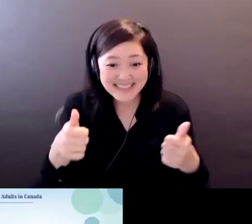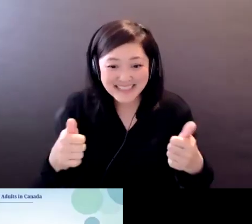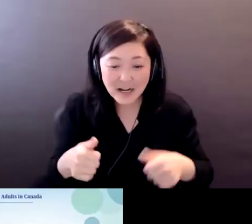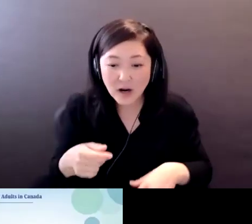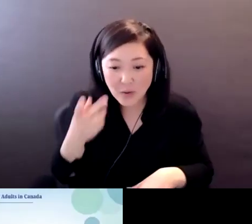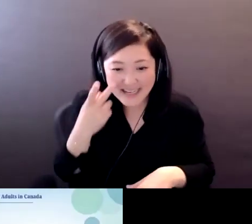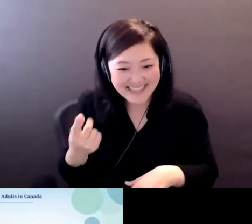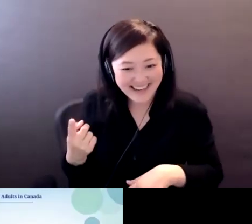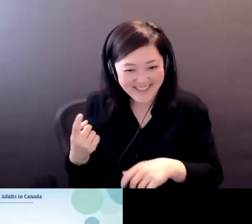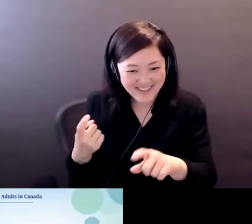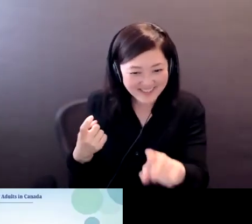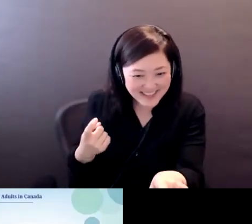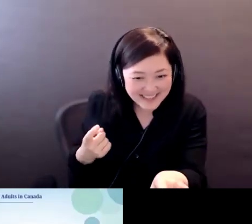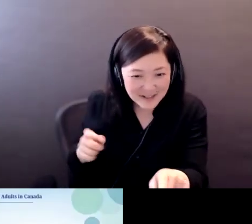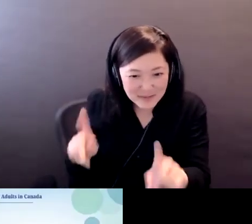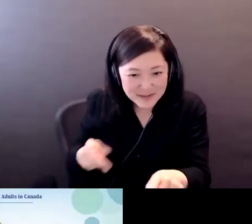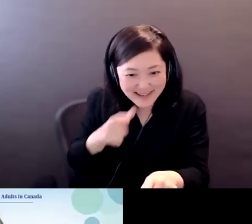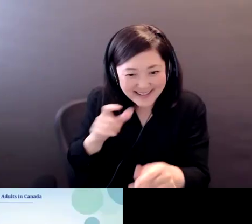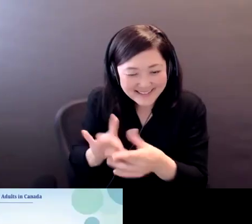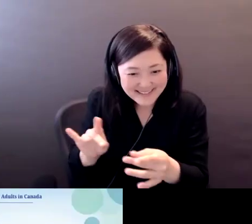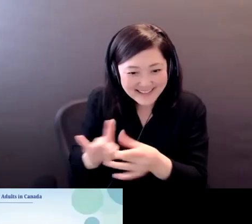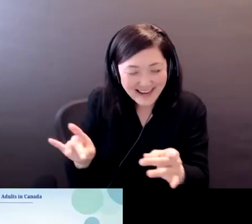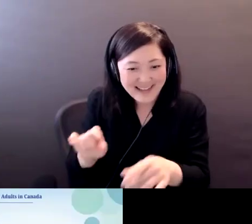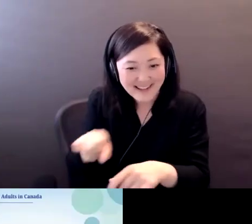another Coronation Street viewer there.